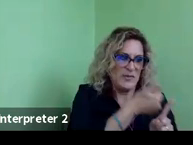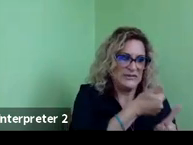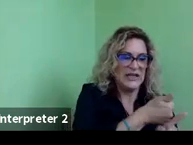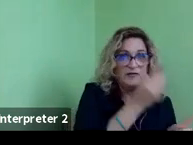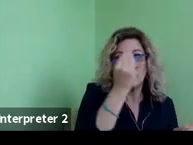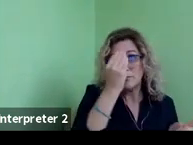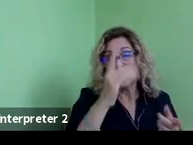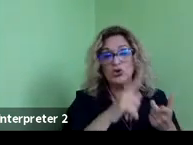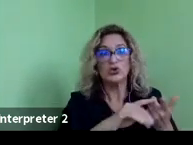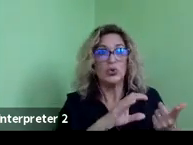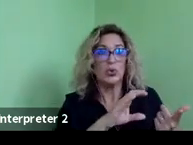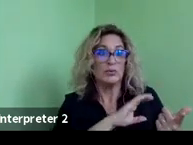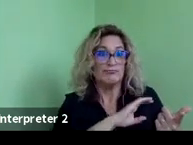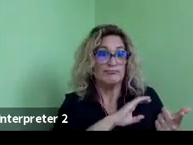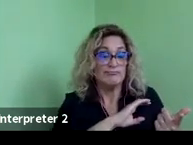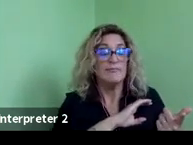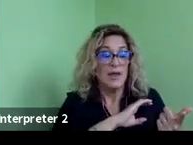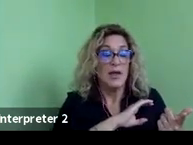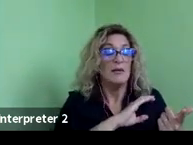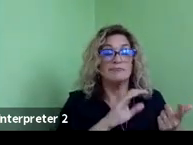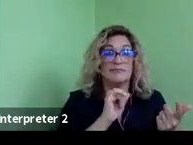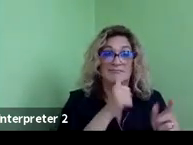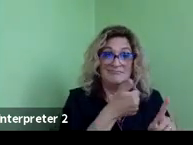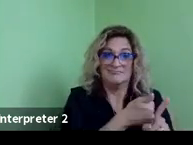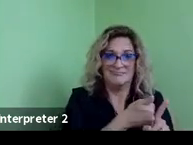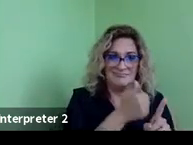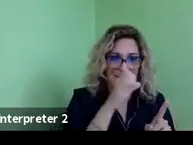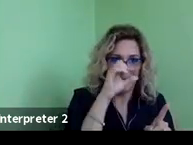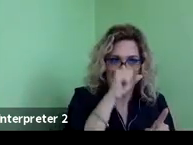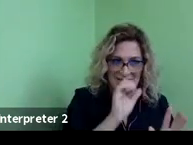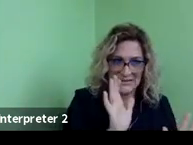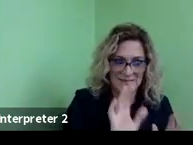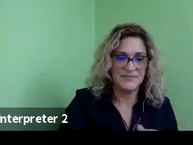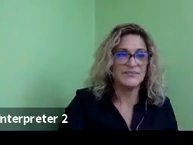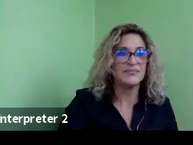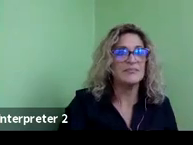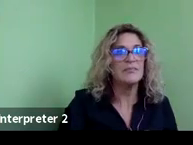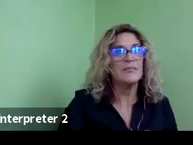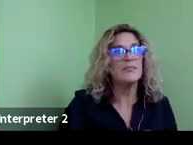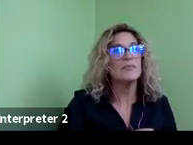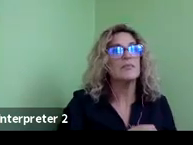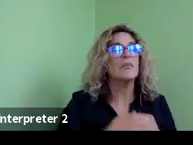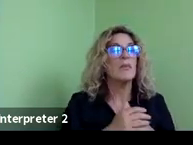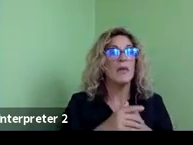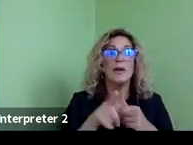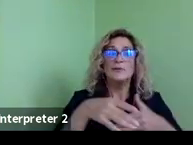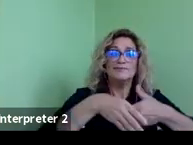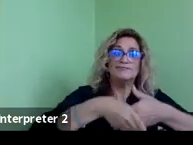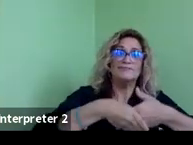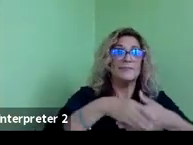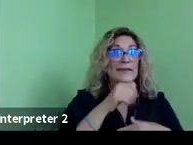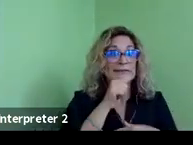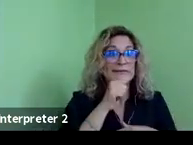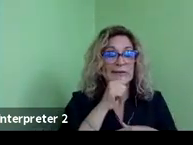And no secret handshakes. It also means that there's no sharing with friendly colleagues who aren't